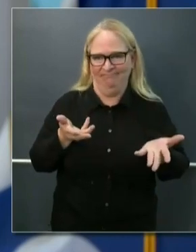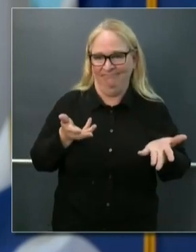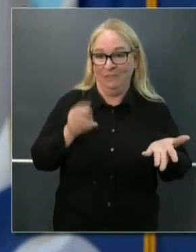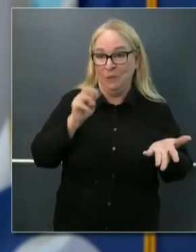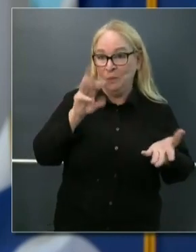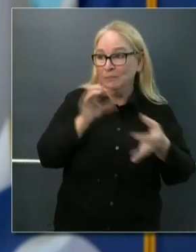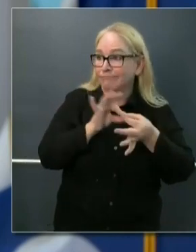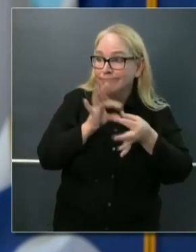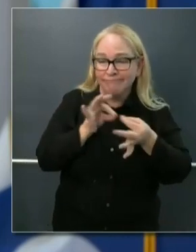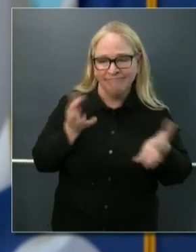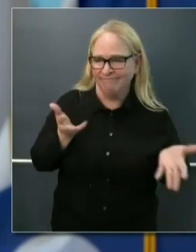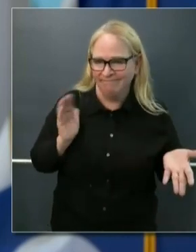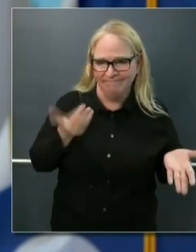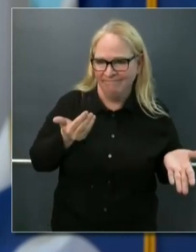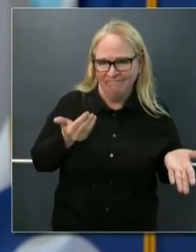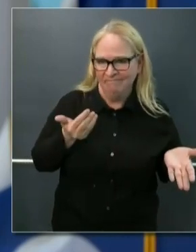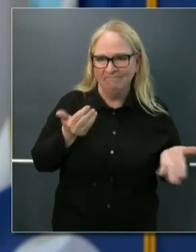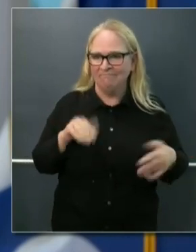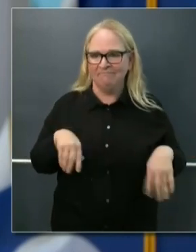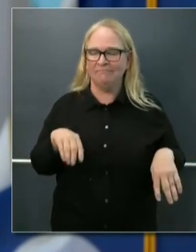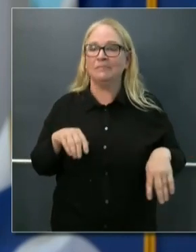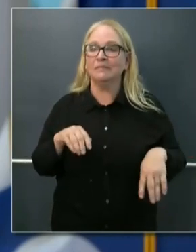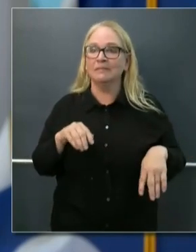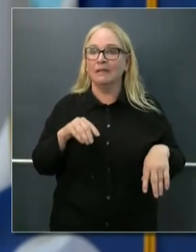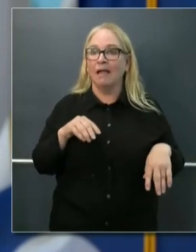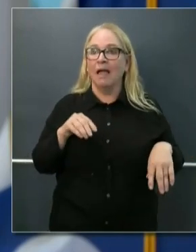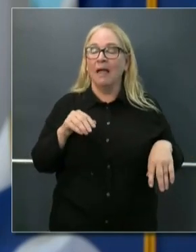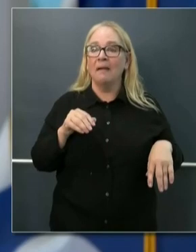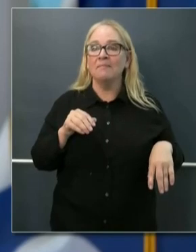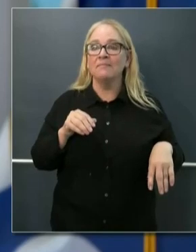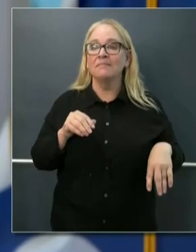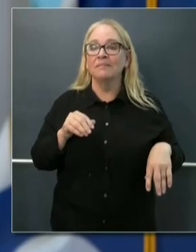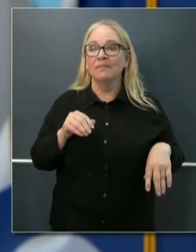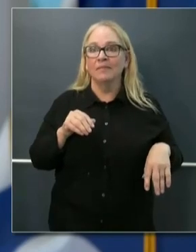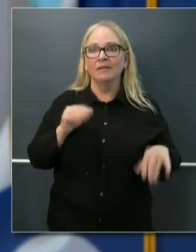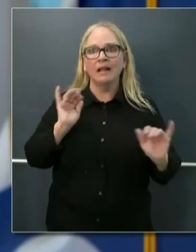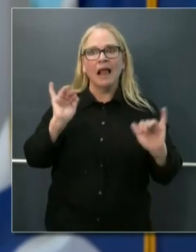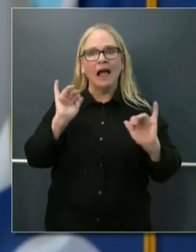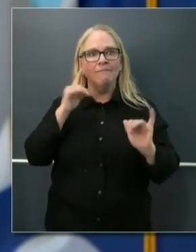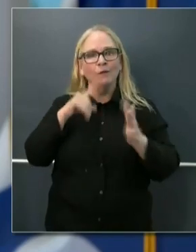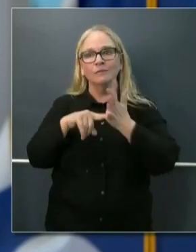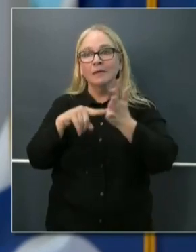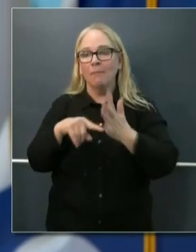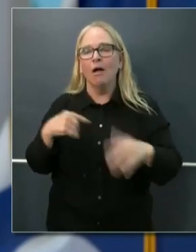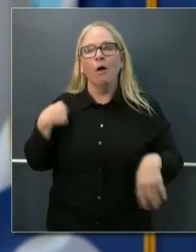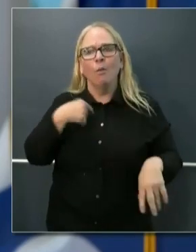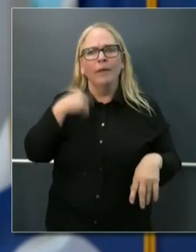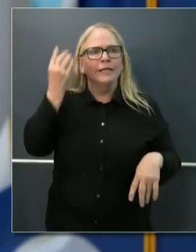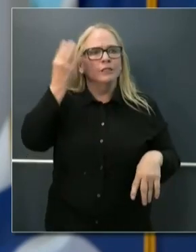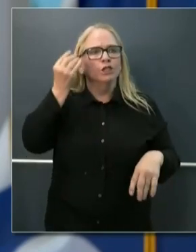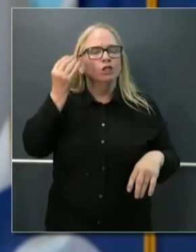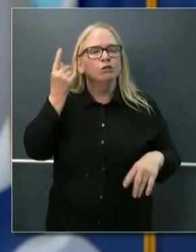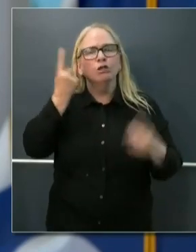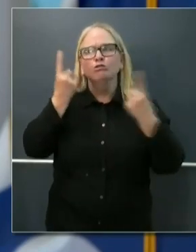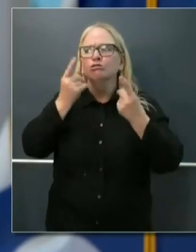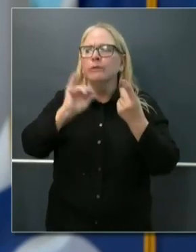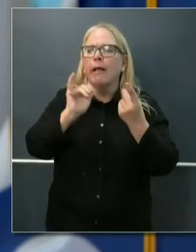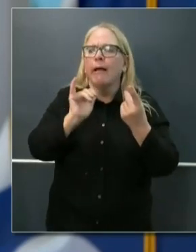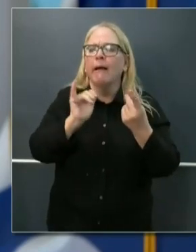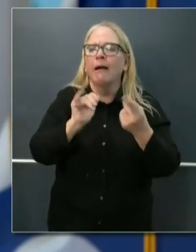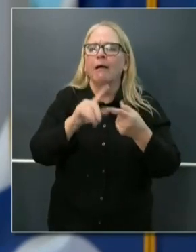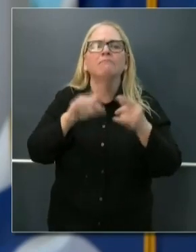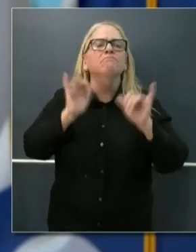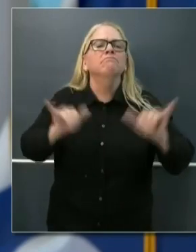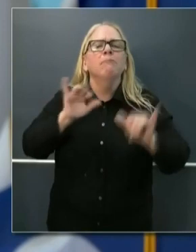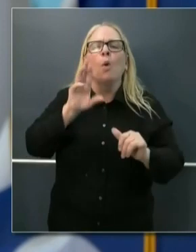of the numerical statistics to which we, again, attach a lot of consideration in terms not only of our daily briefings,